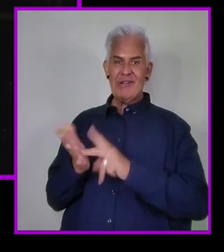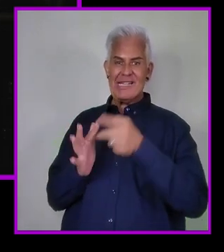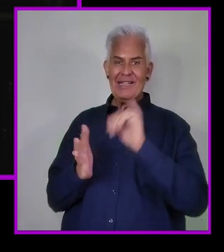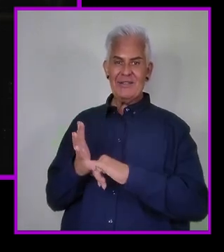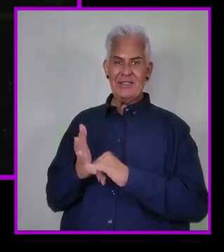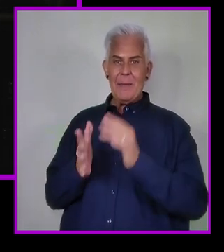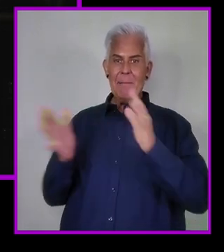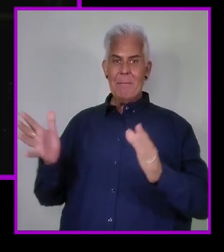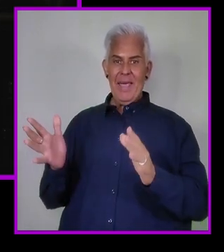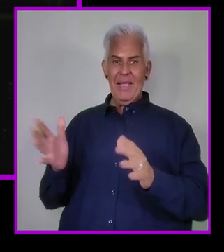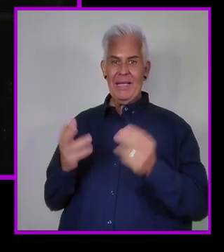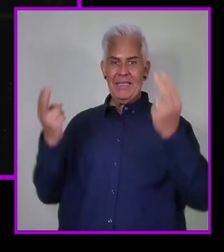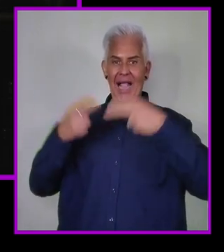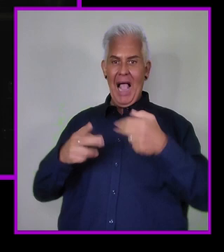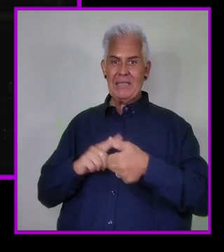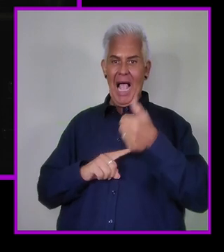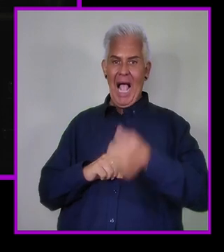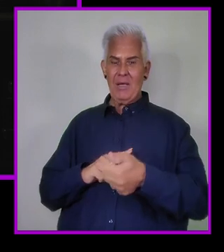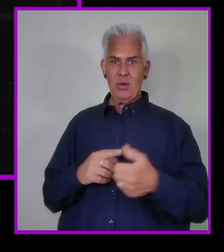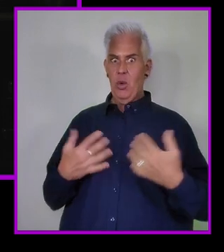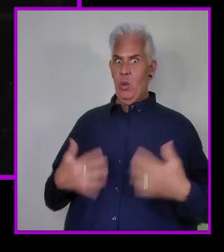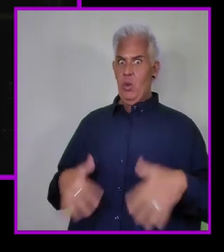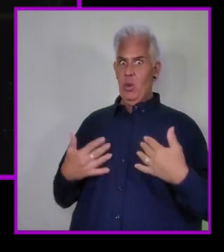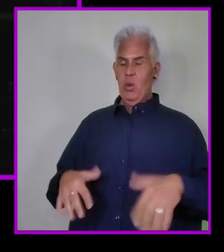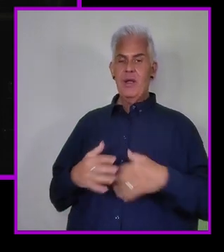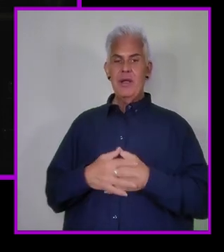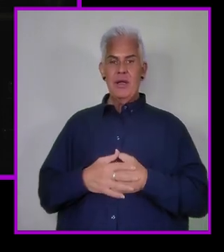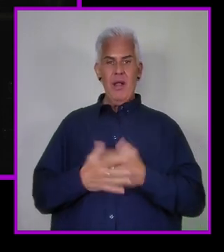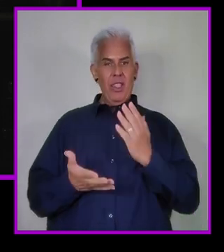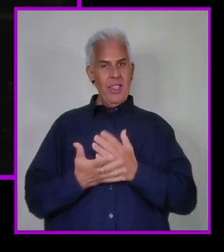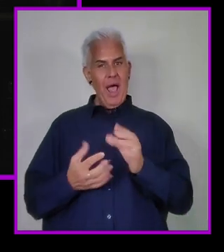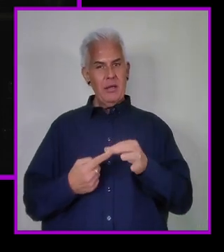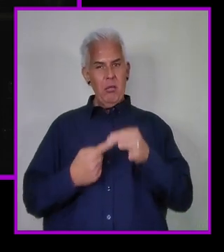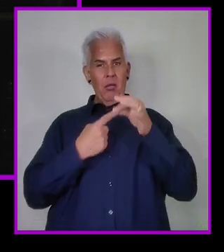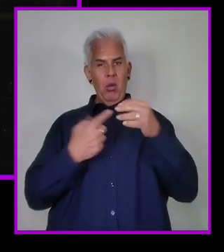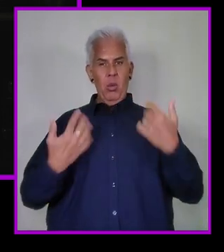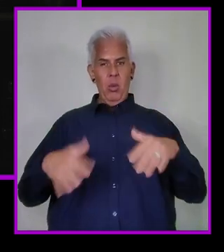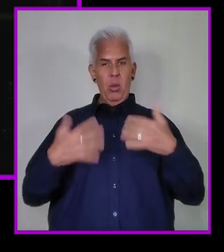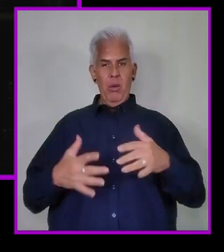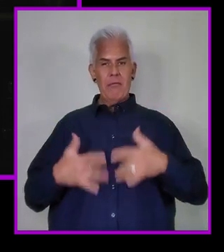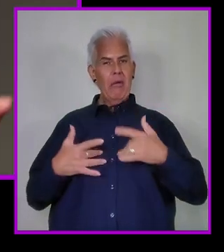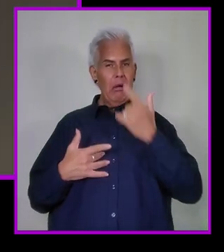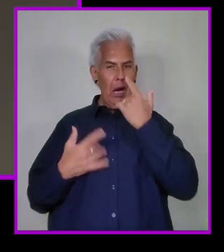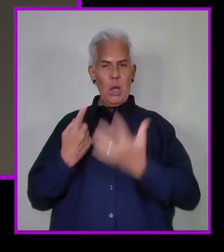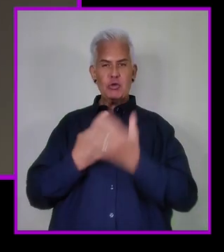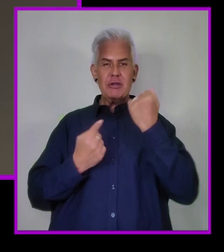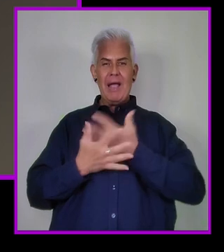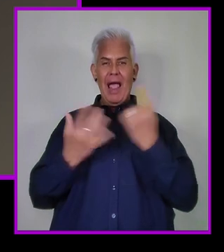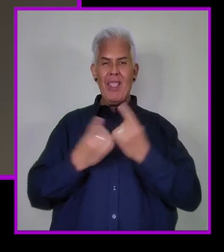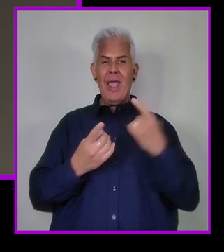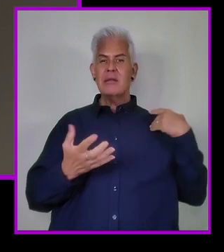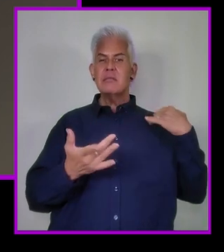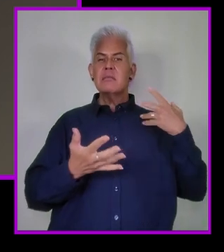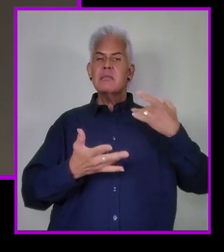seems an awfully long time ago. And that was really, for me, the high point. And it seemed, at that point, anything was possible. Towards